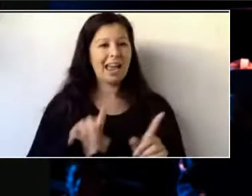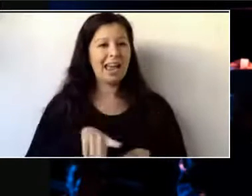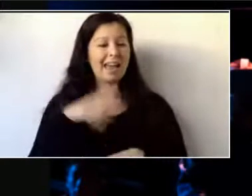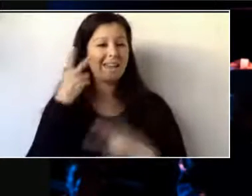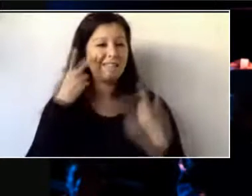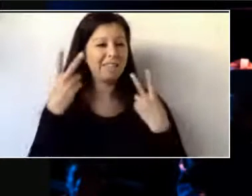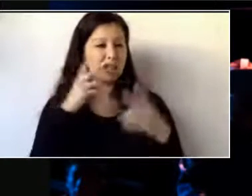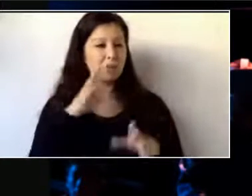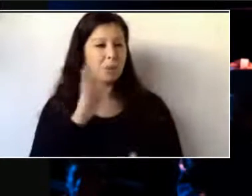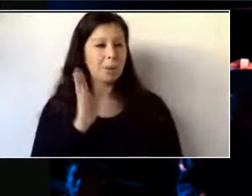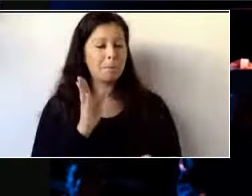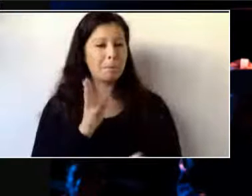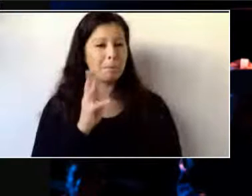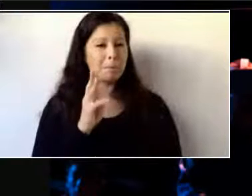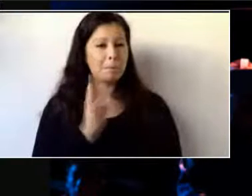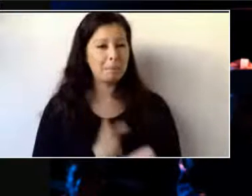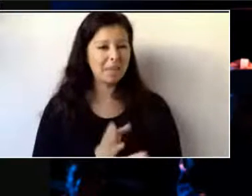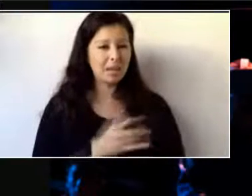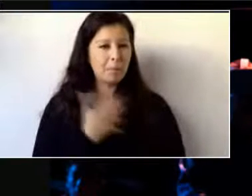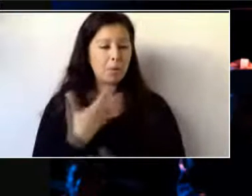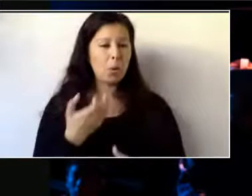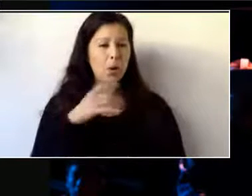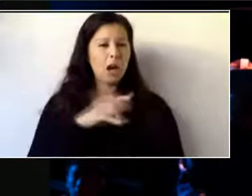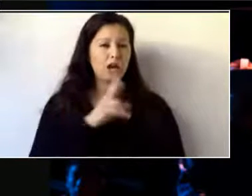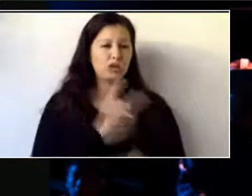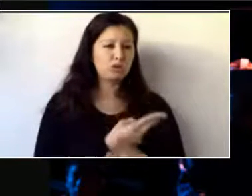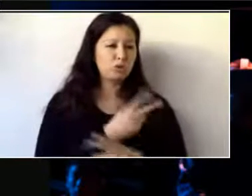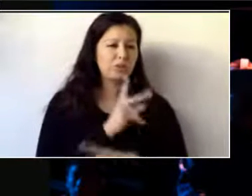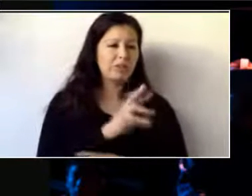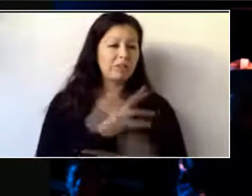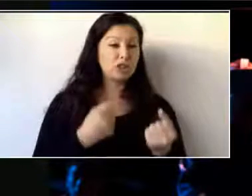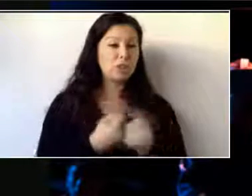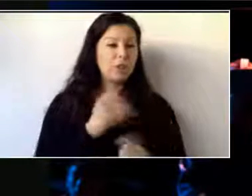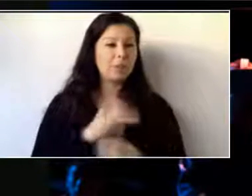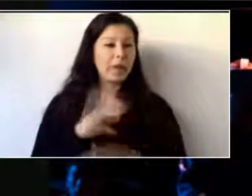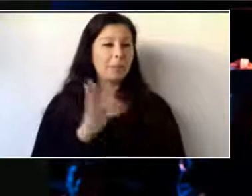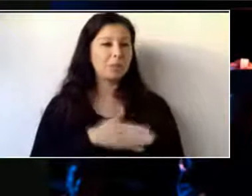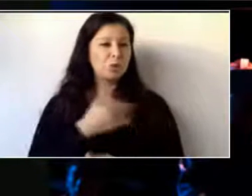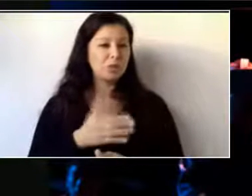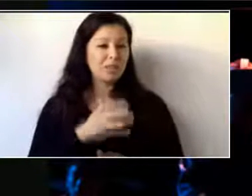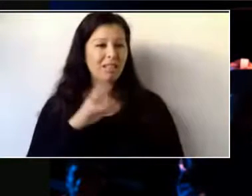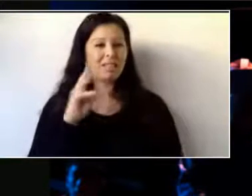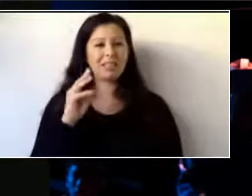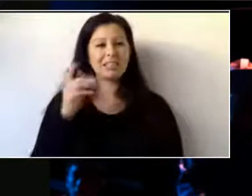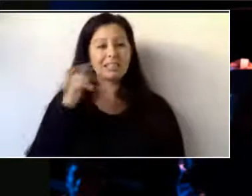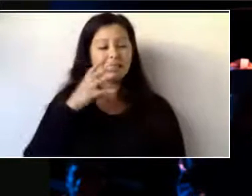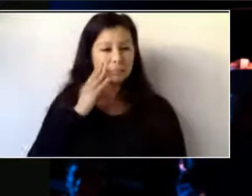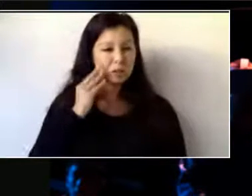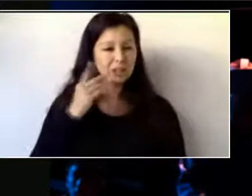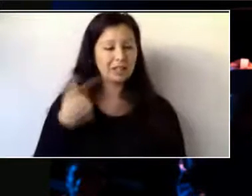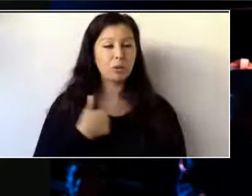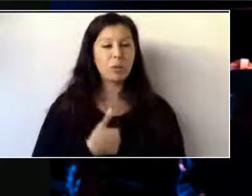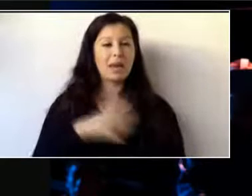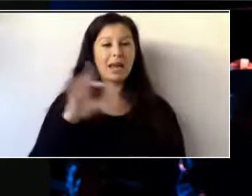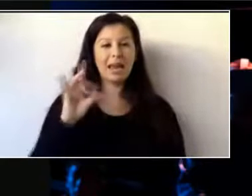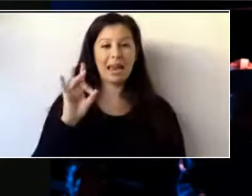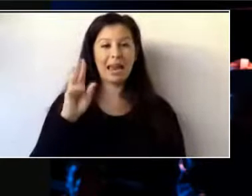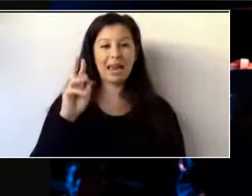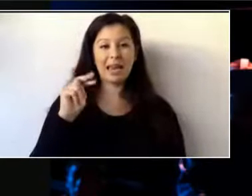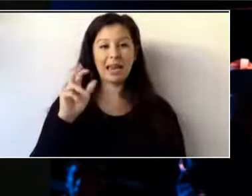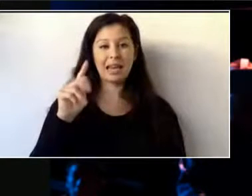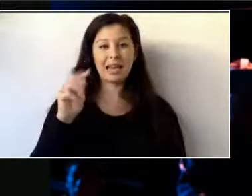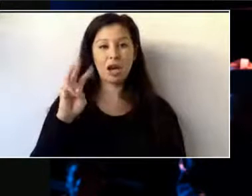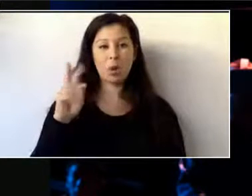medium, but we wanted to utilize VR to support a musical experience. And then we had 8 networked Oculus